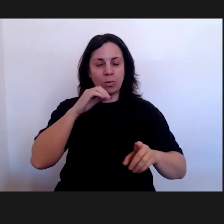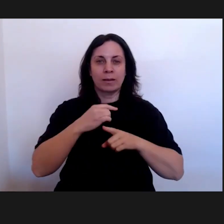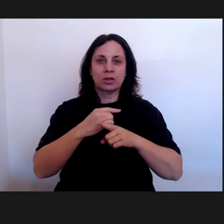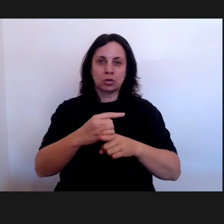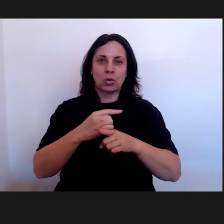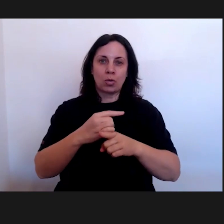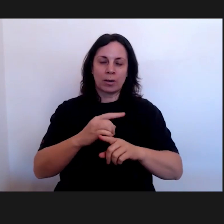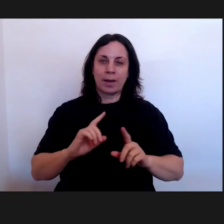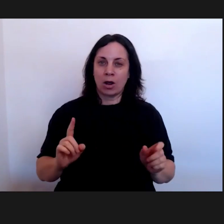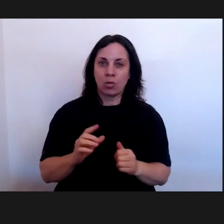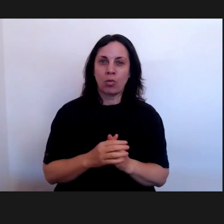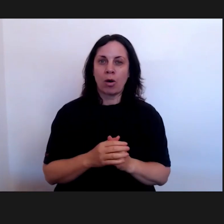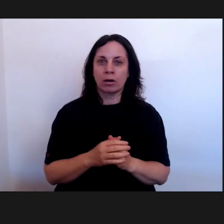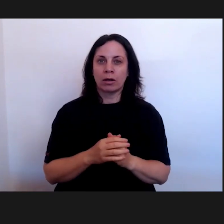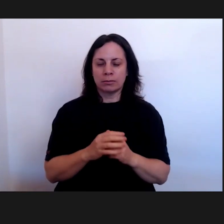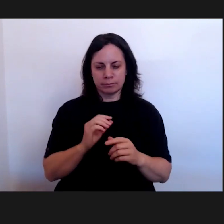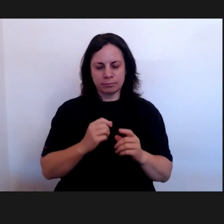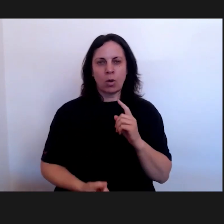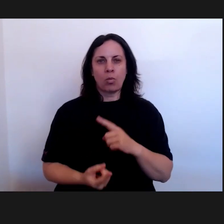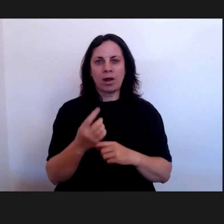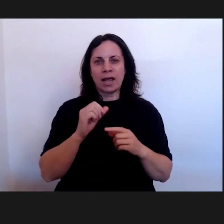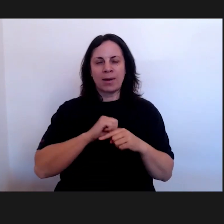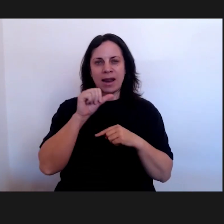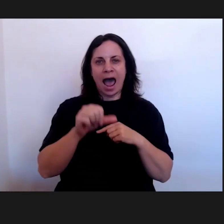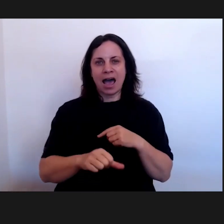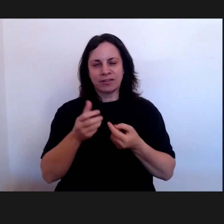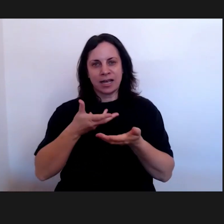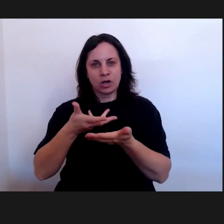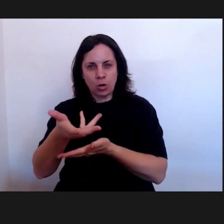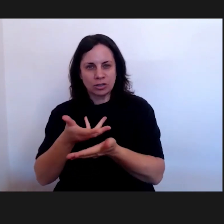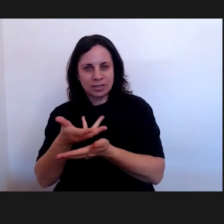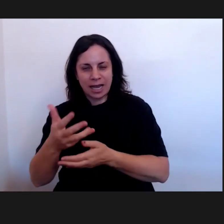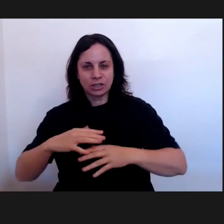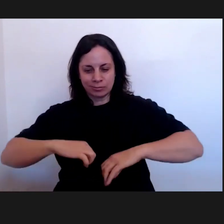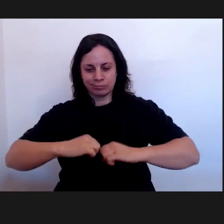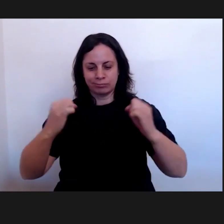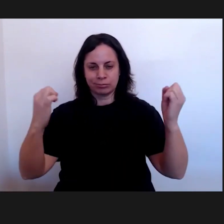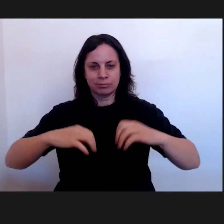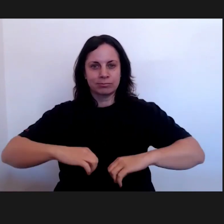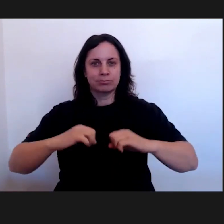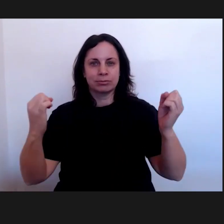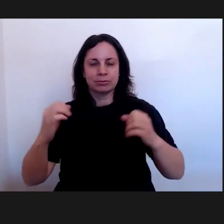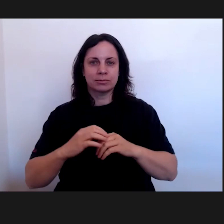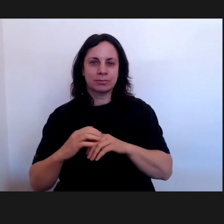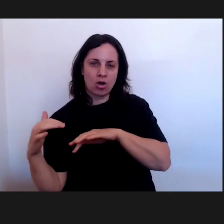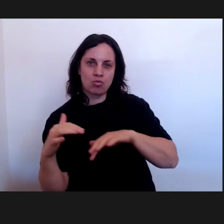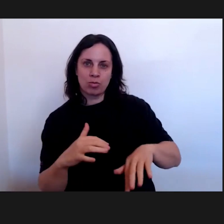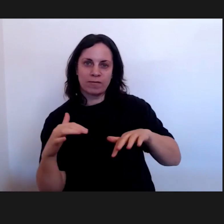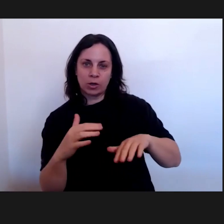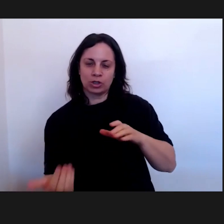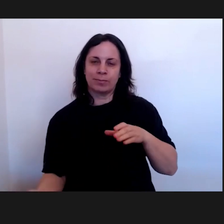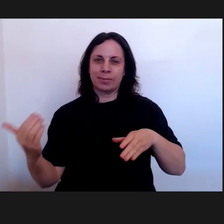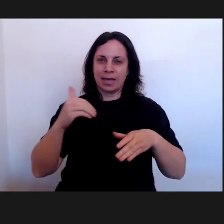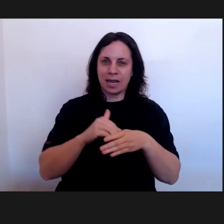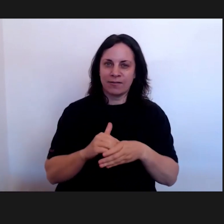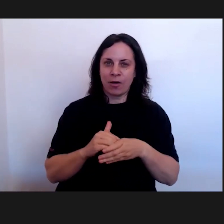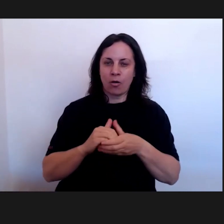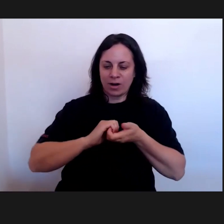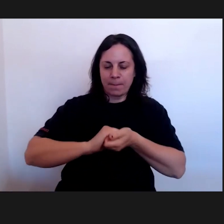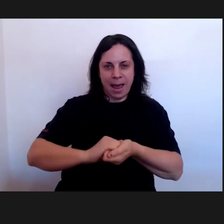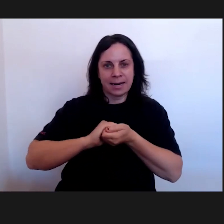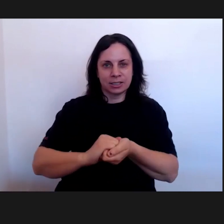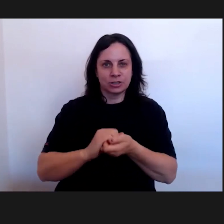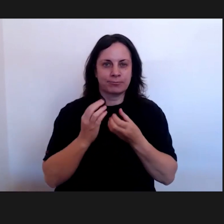Beyond Consultation, Unpacking the Important Elements of Refugee Meaningful Participation and Partnership in